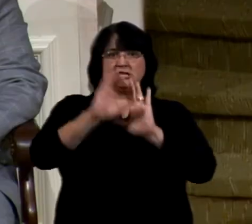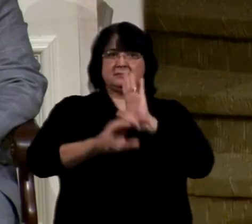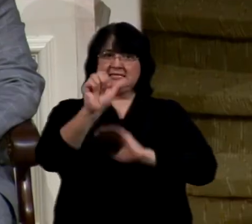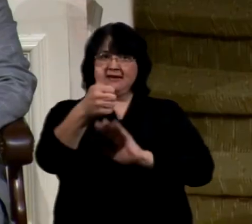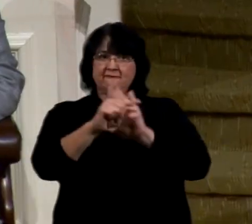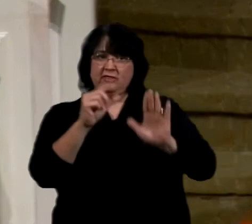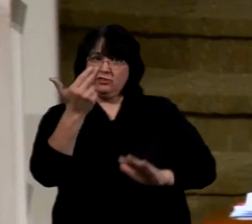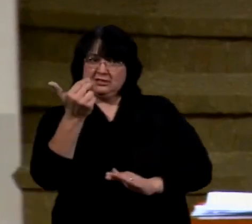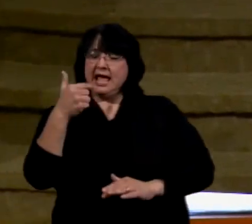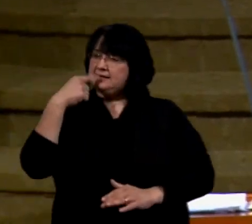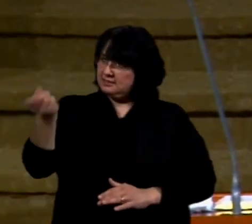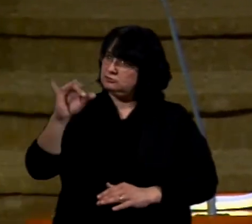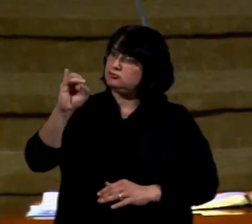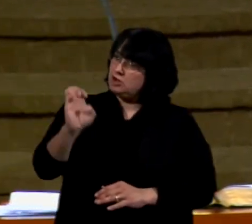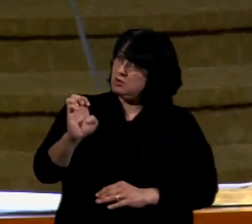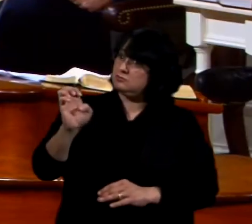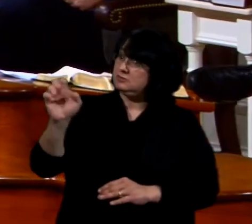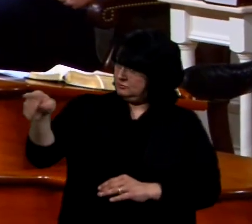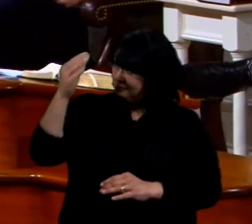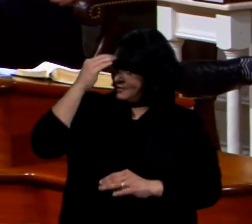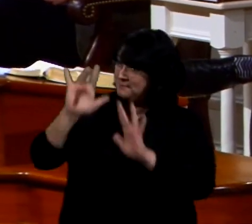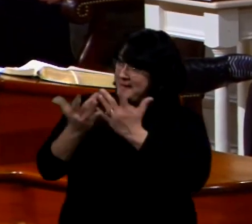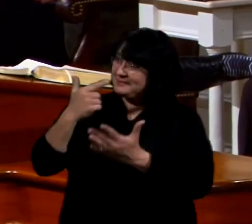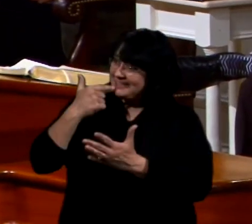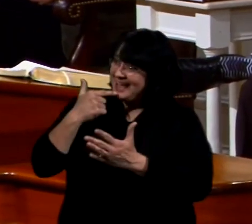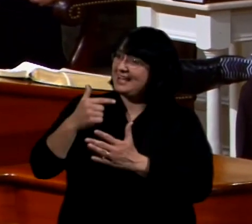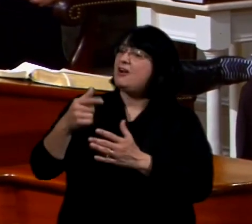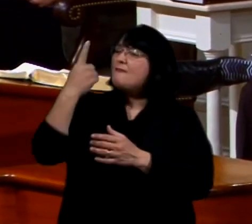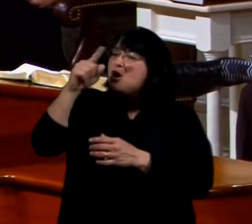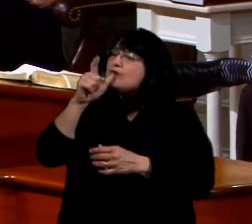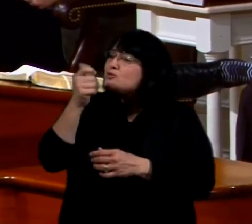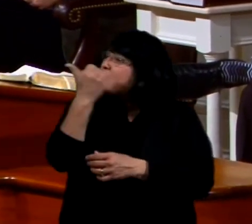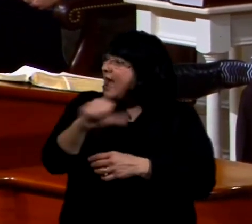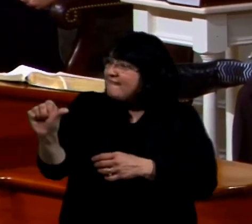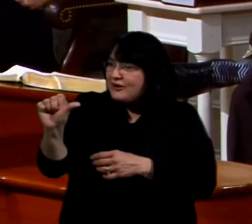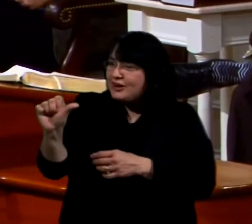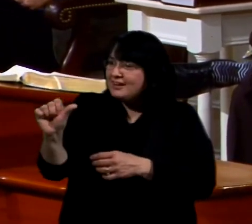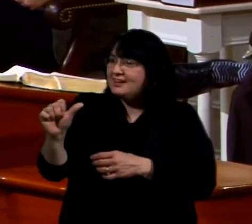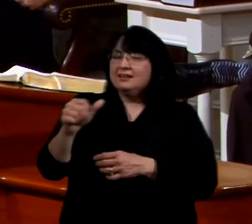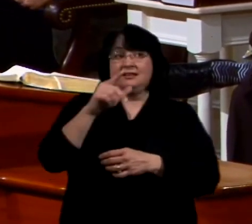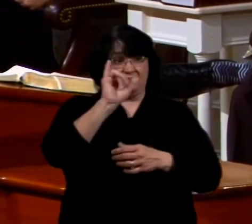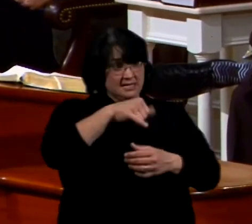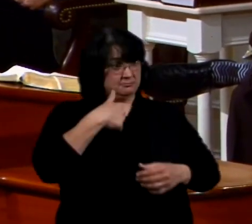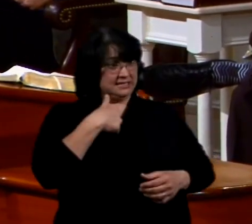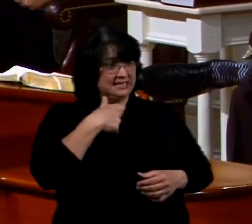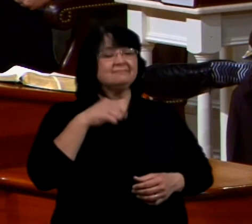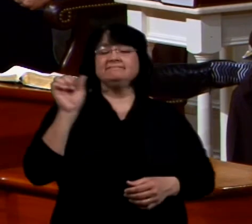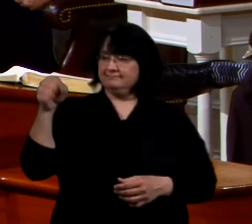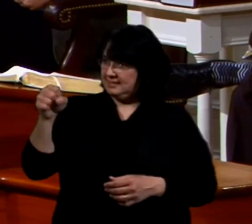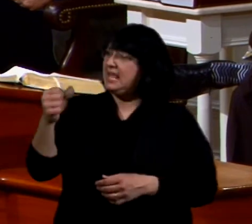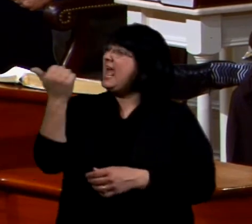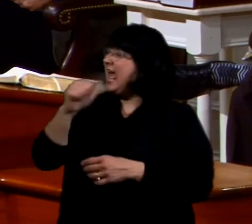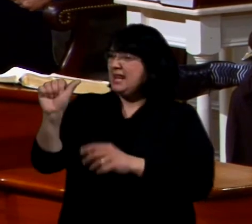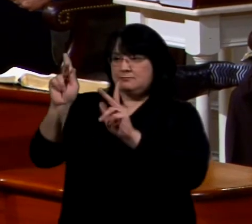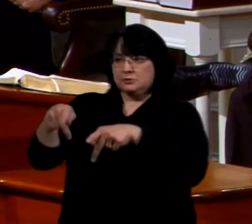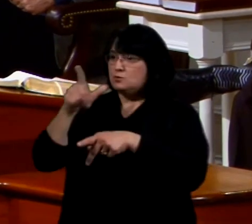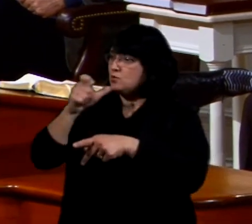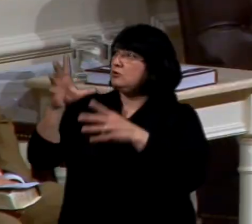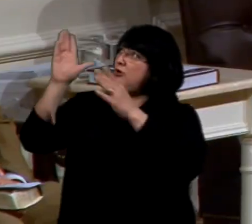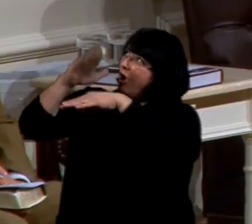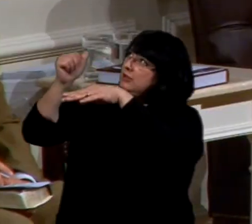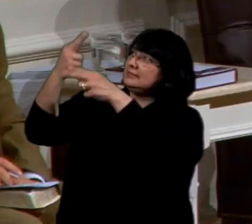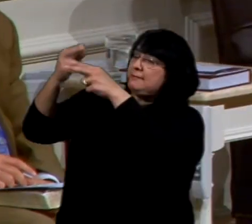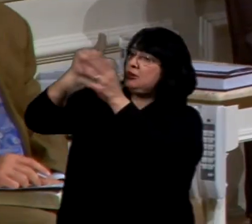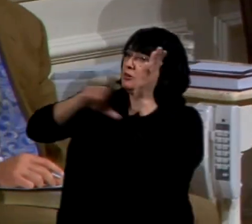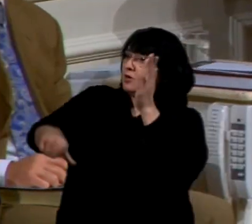I'm going to say, Joe, get this, for whosoever, Joe, whosoever, he's going to say, that's me, shall call upon the name of the Lord. Joe, did you do